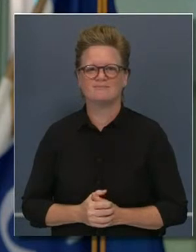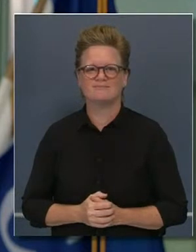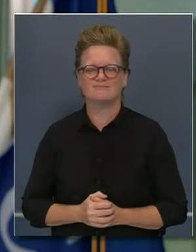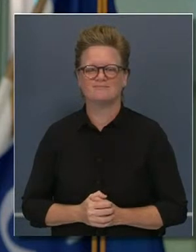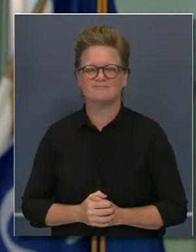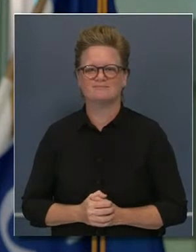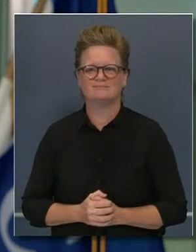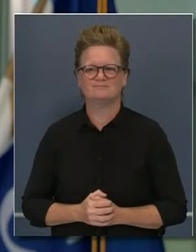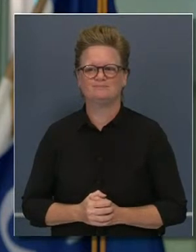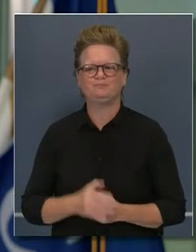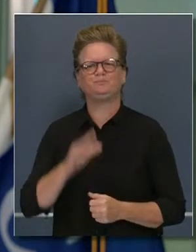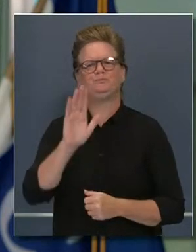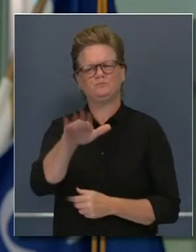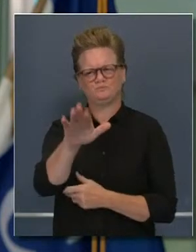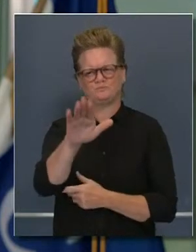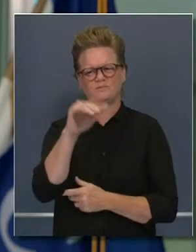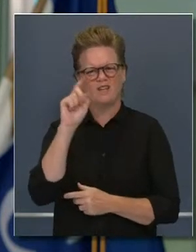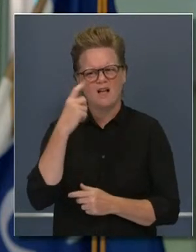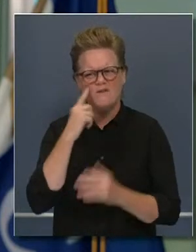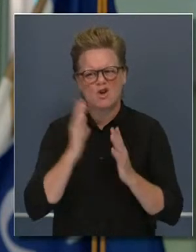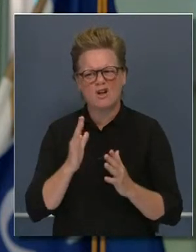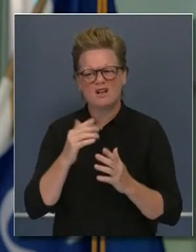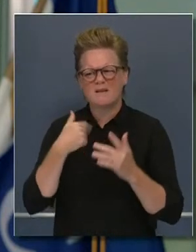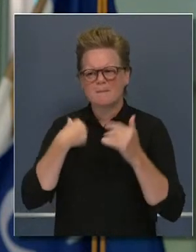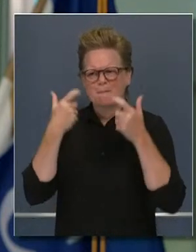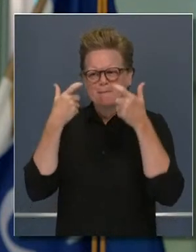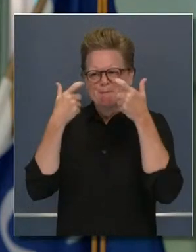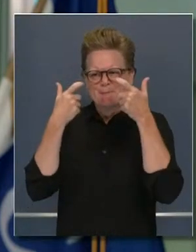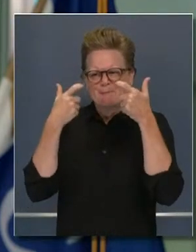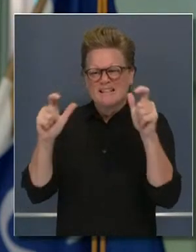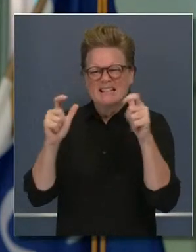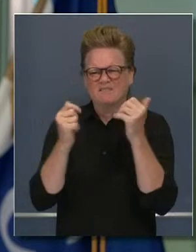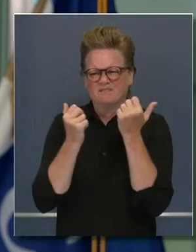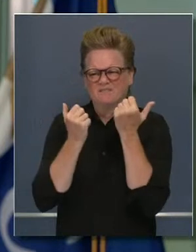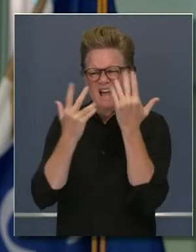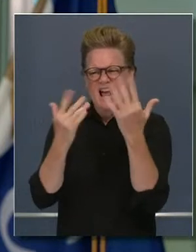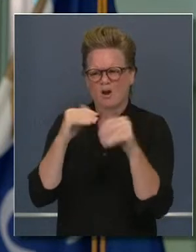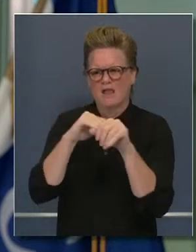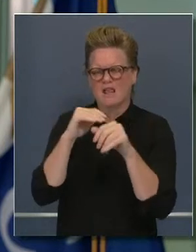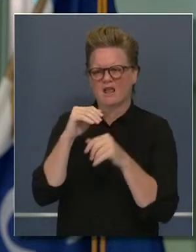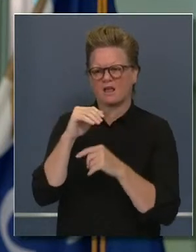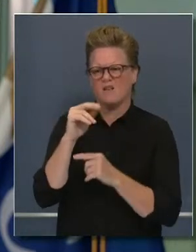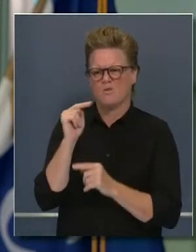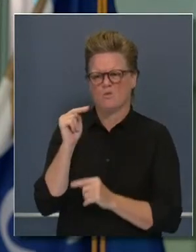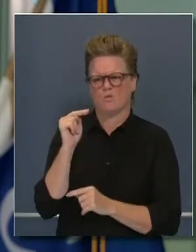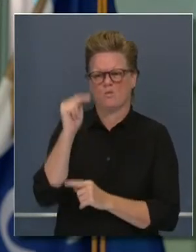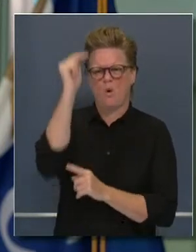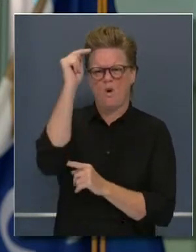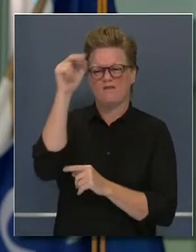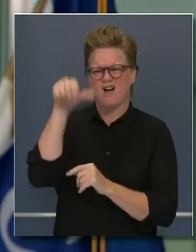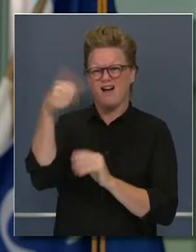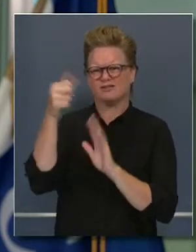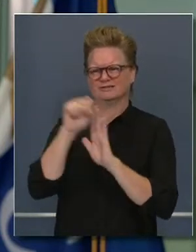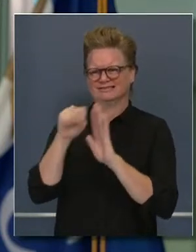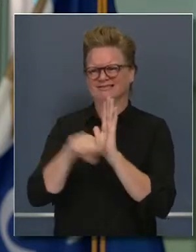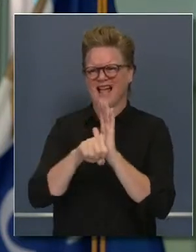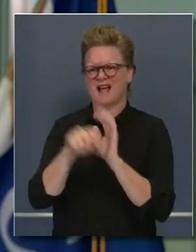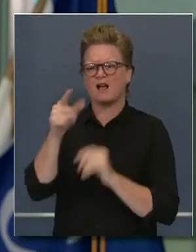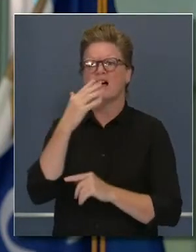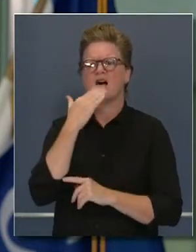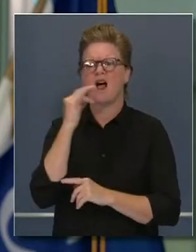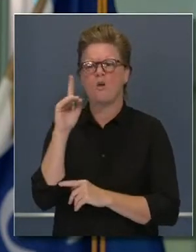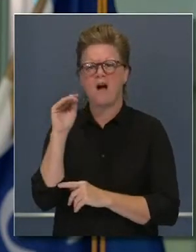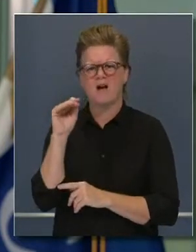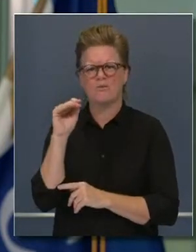Governor, there are now major fires in the Pacific Northwest and Colorado. California has about 24 major fires, and the traditional worst